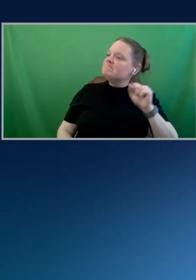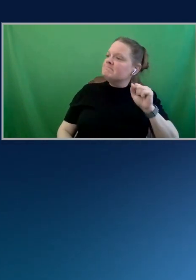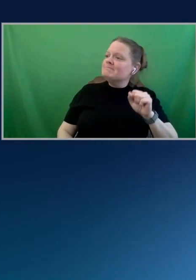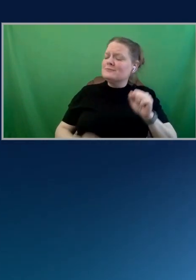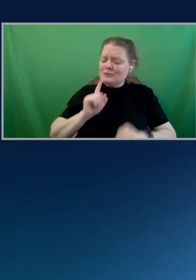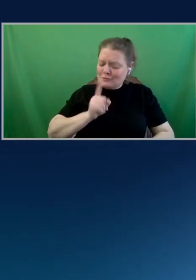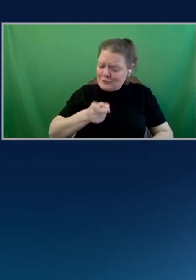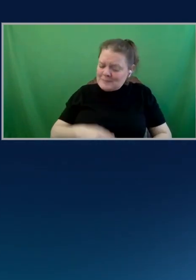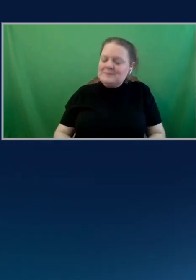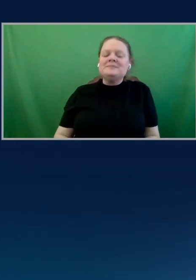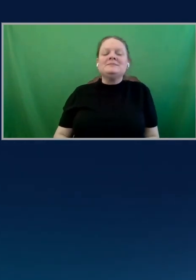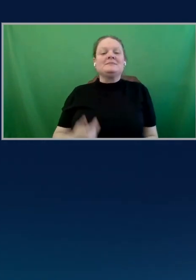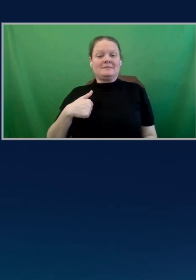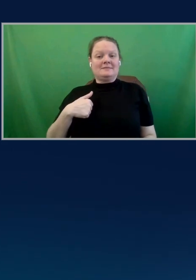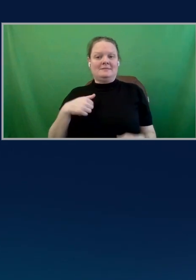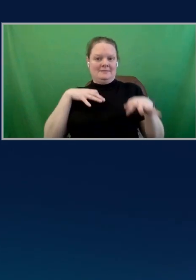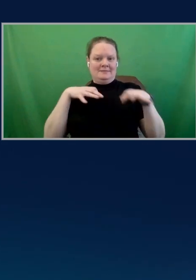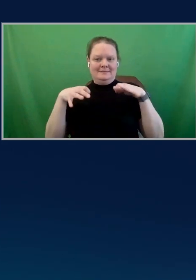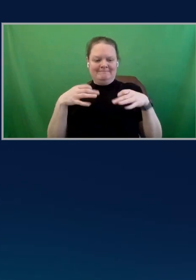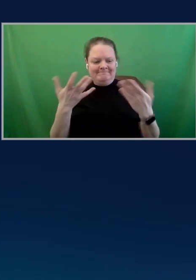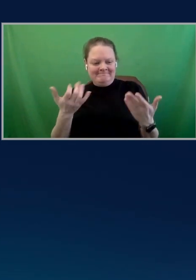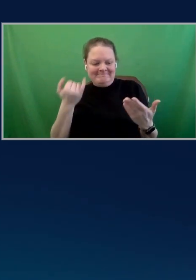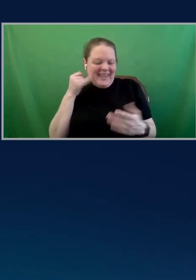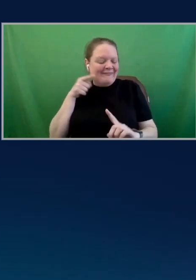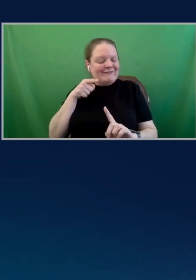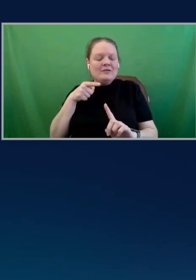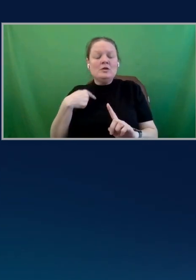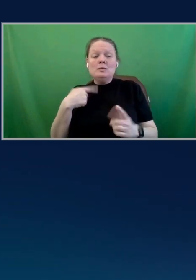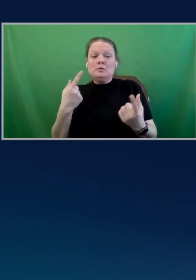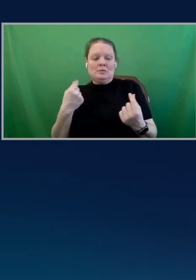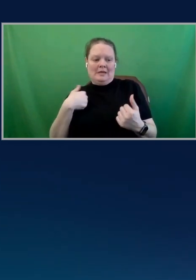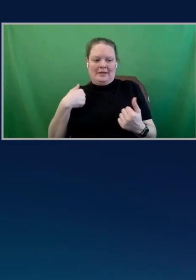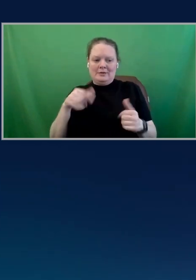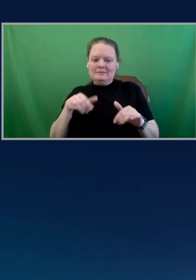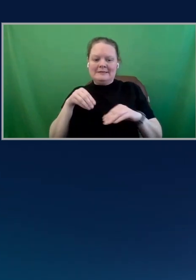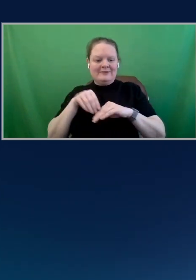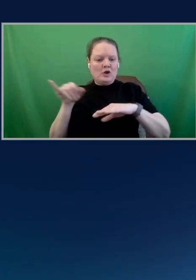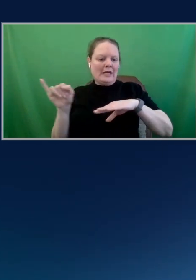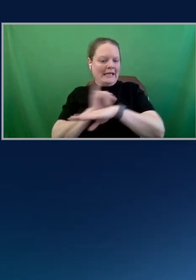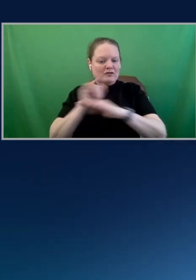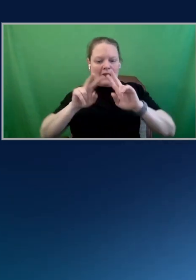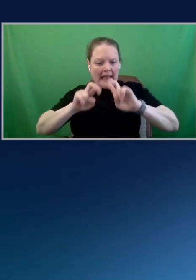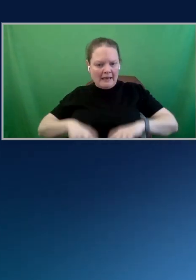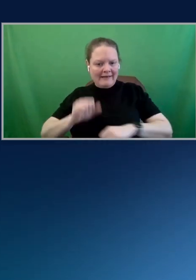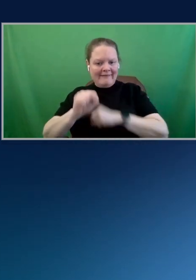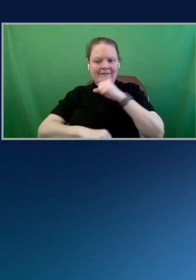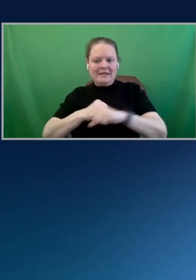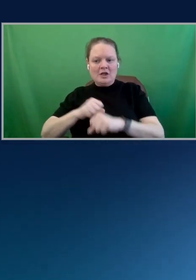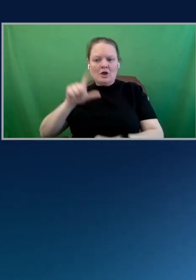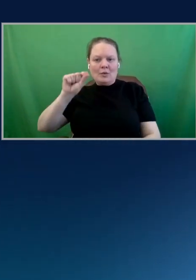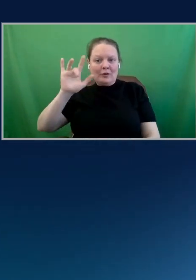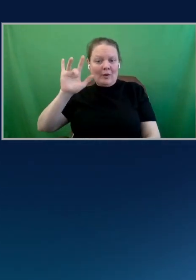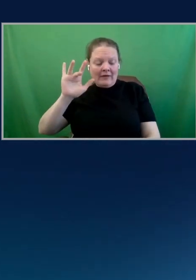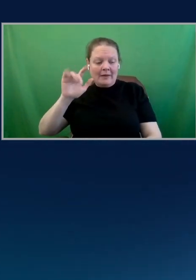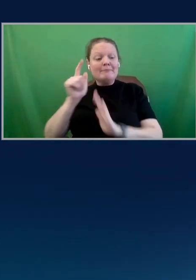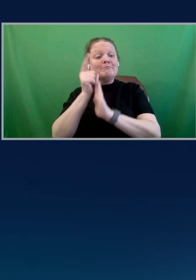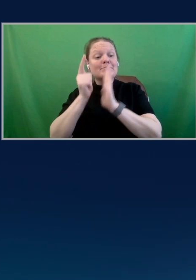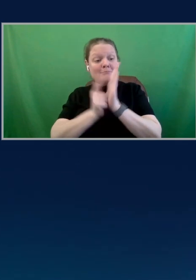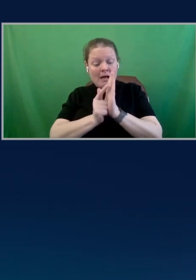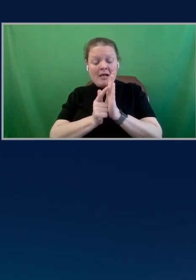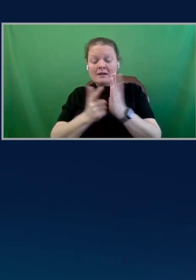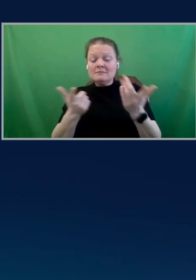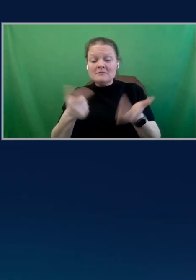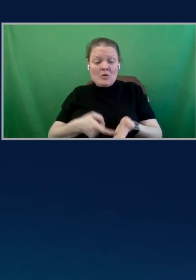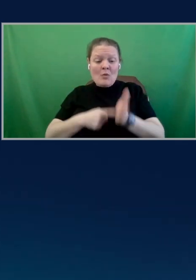say if you do what I do, if you're an industry analyst in the year 2025, by law, you are required to